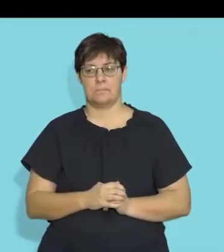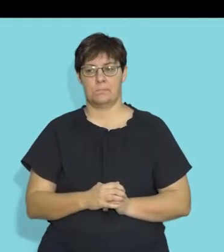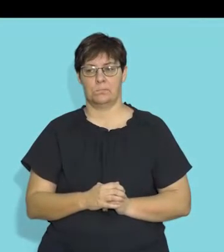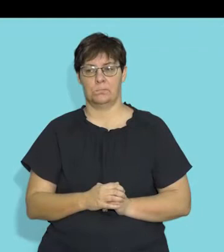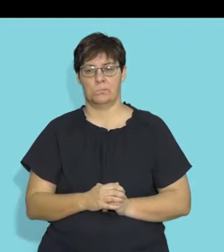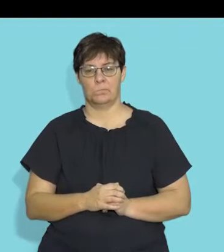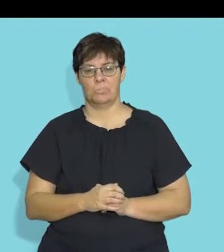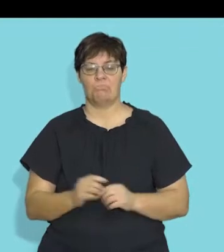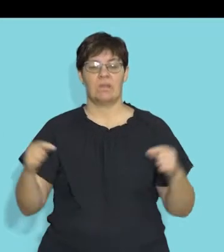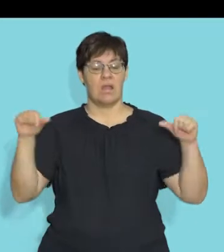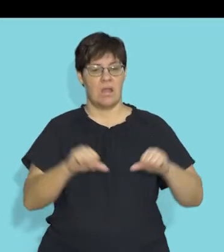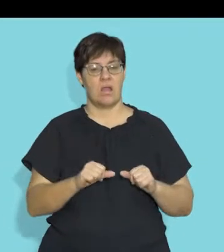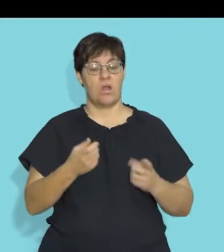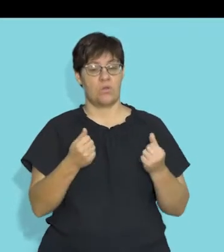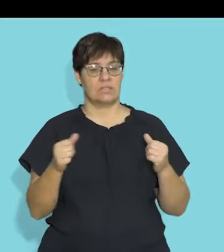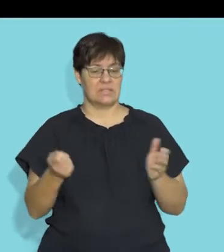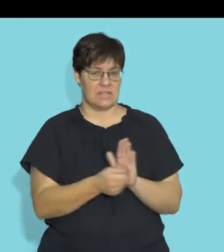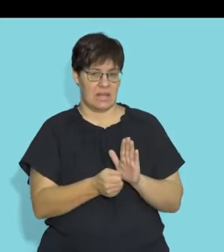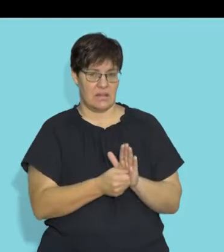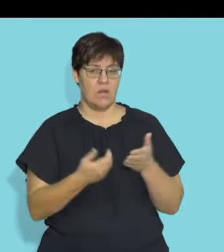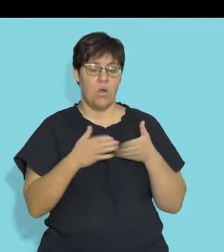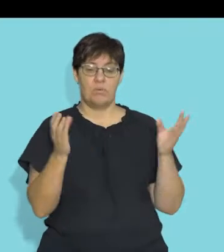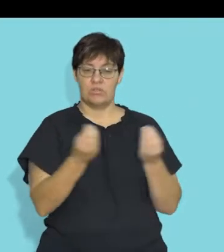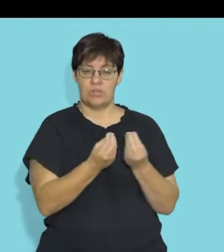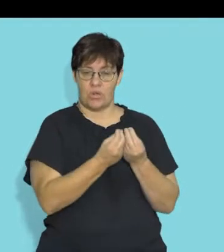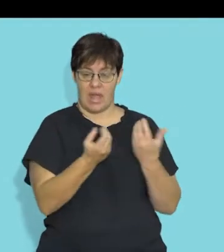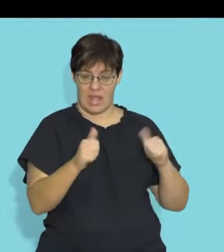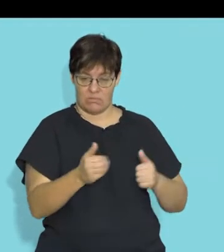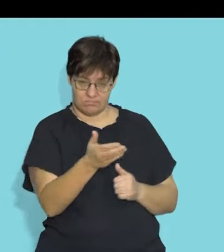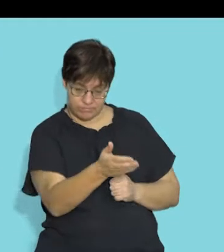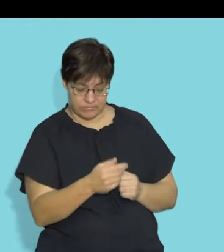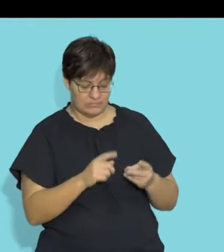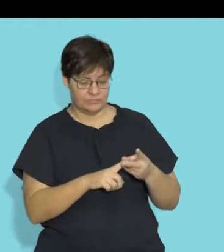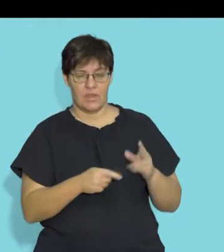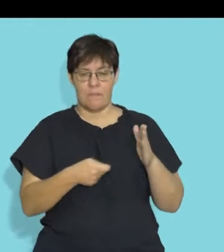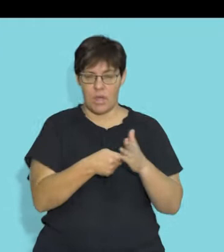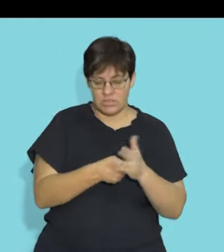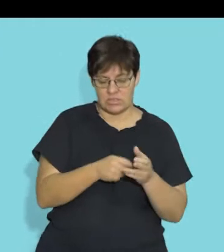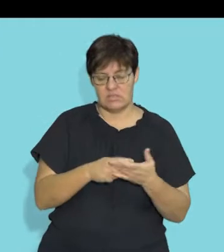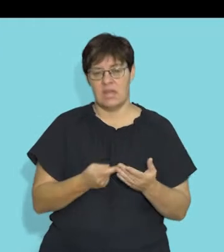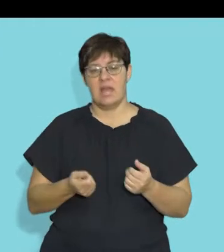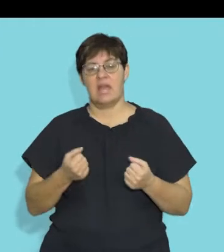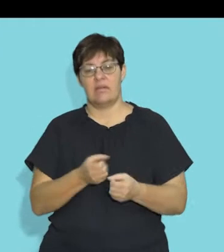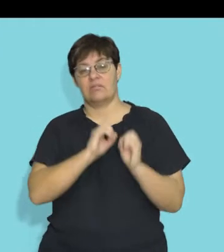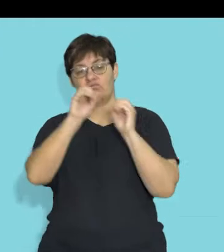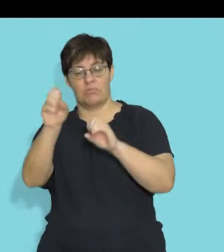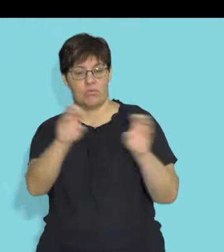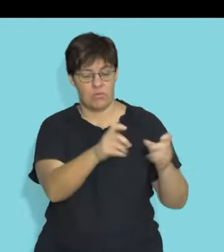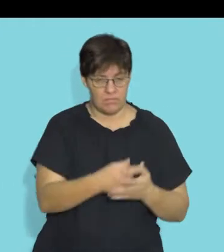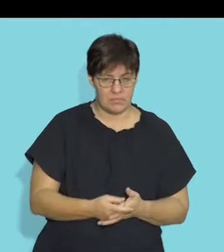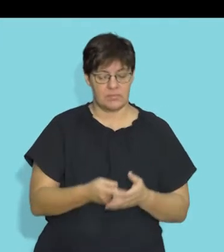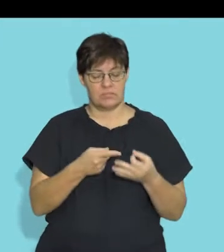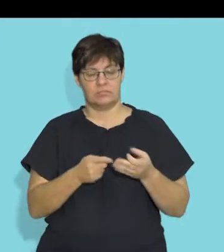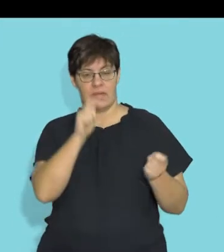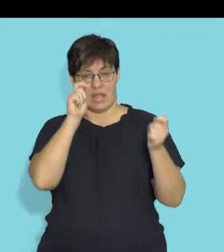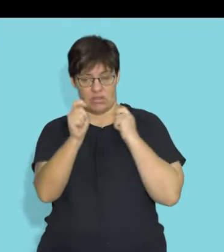So coming back to my cost of sales, I've got my opening stock accounted for, my purchases, my carriage on purchases. I looked at the